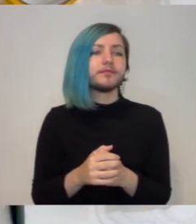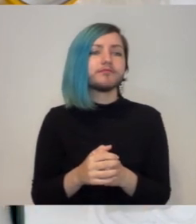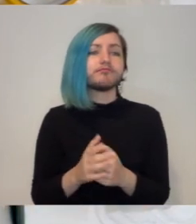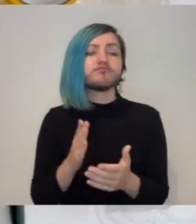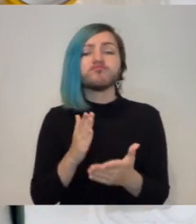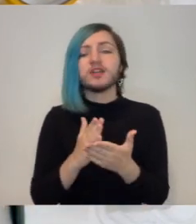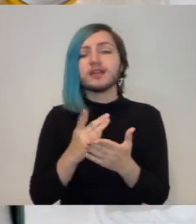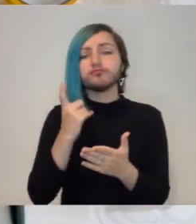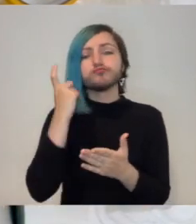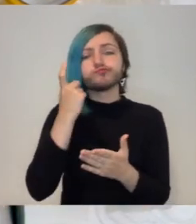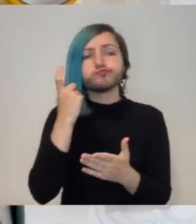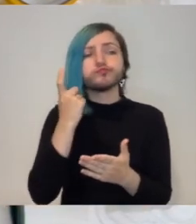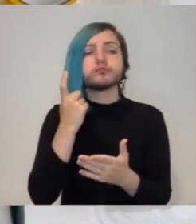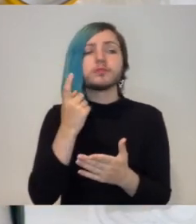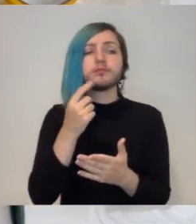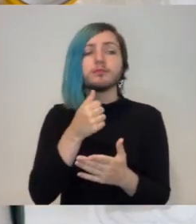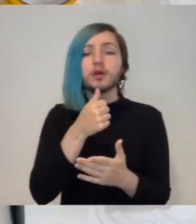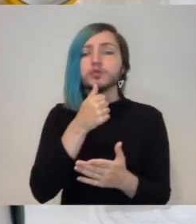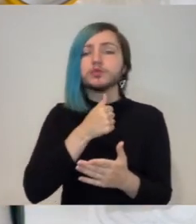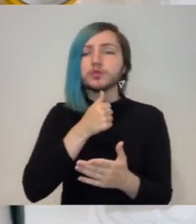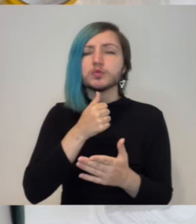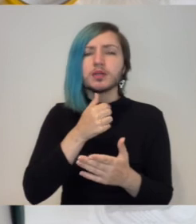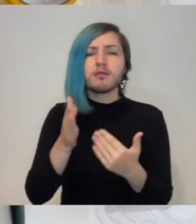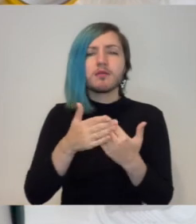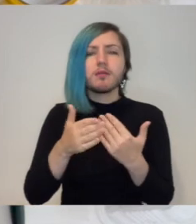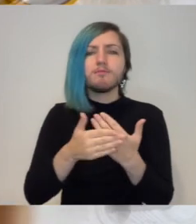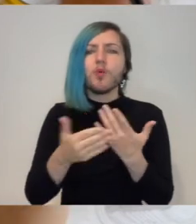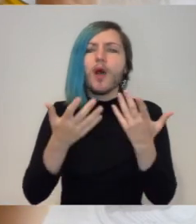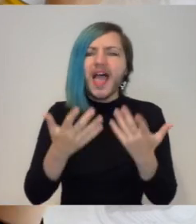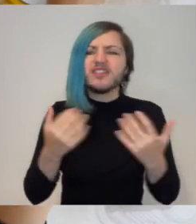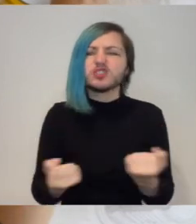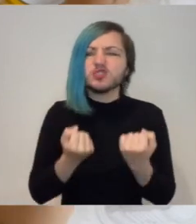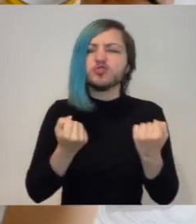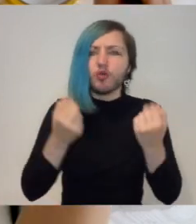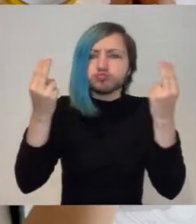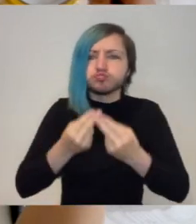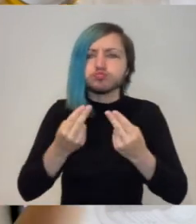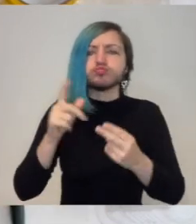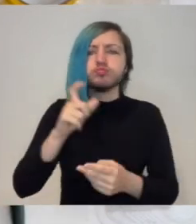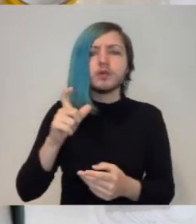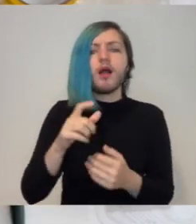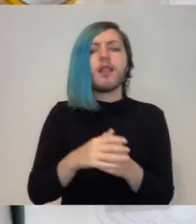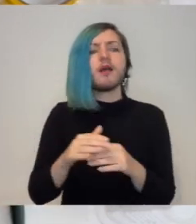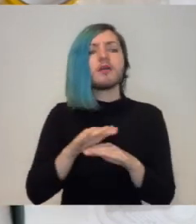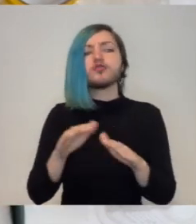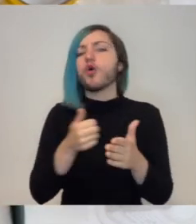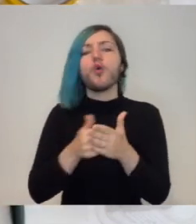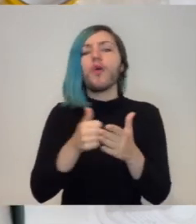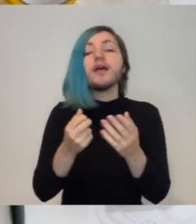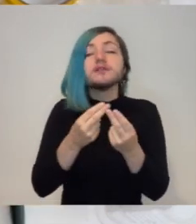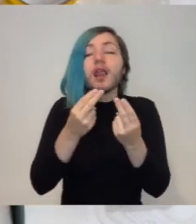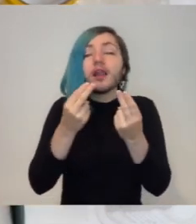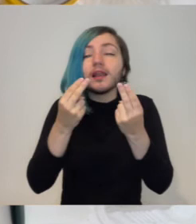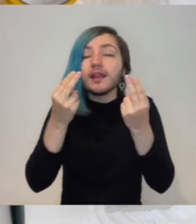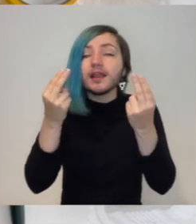really thinking about using heavier areas of colour, not necessarily just